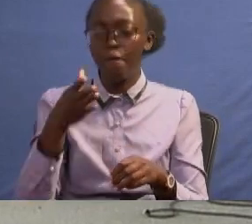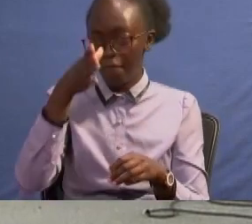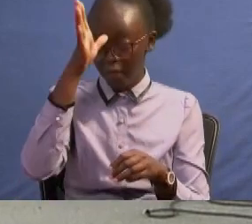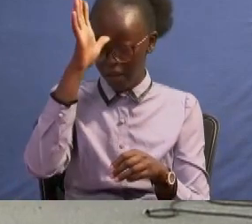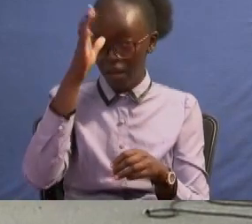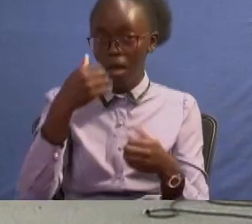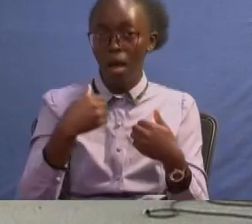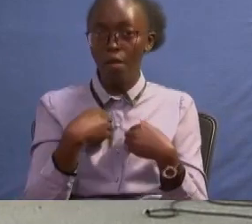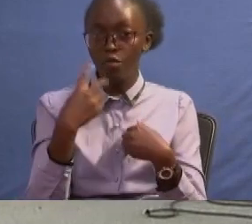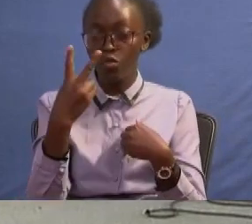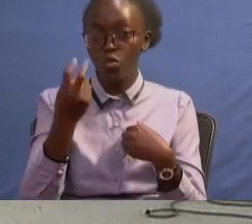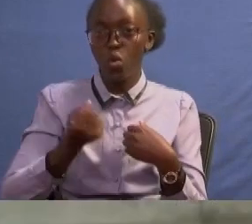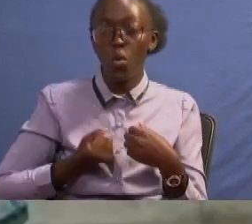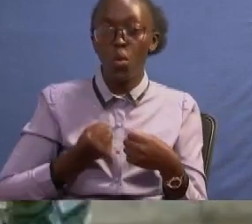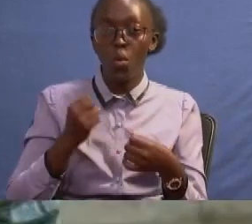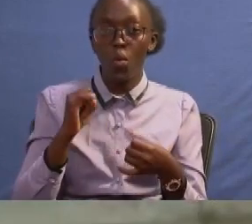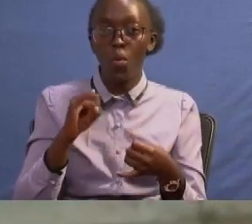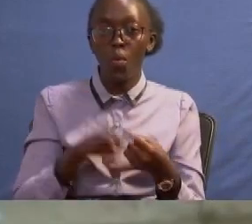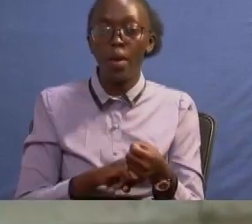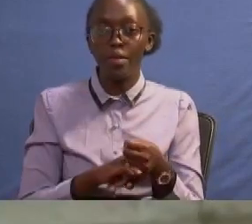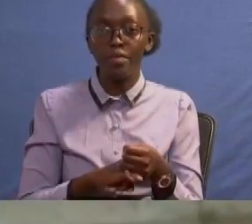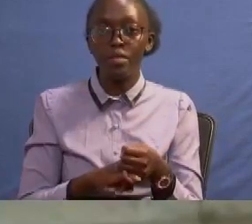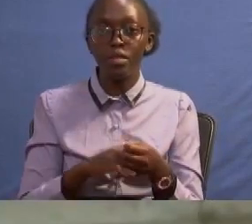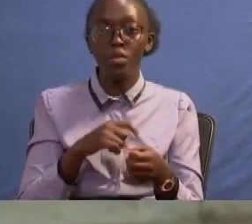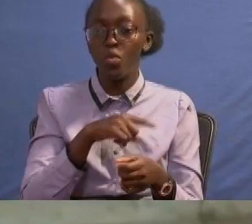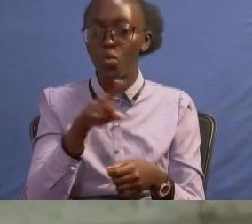wives. So we are two siblings,